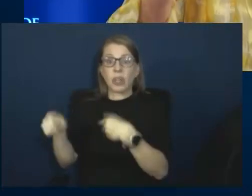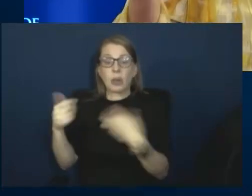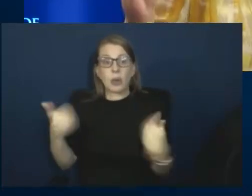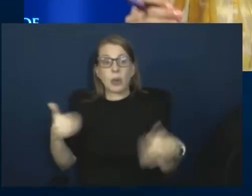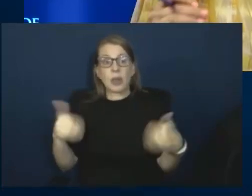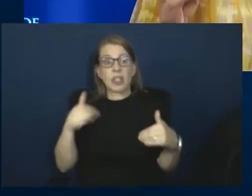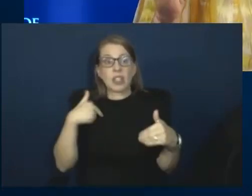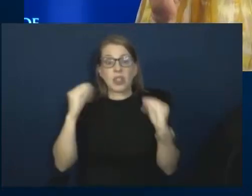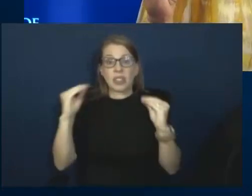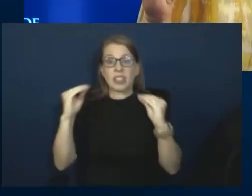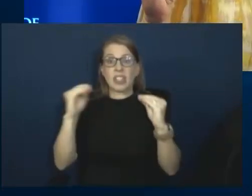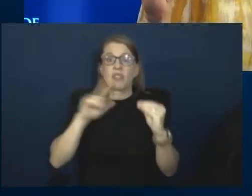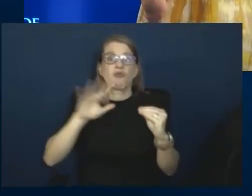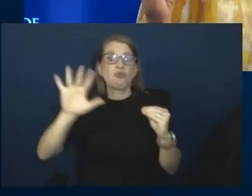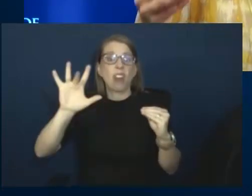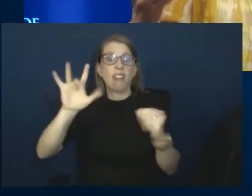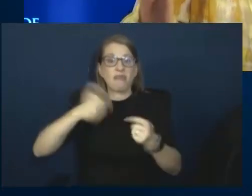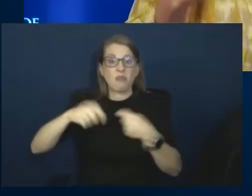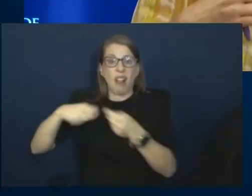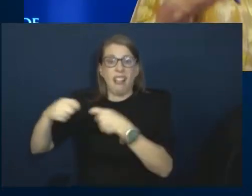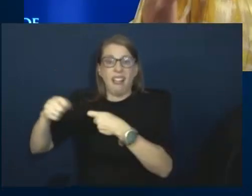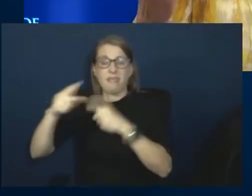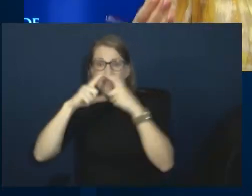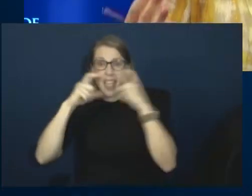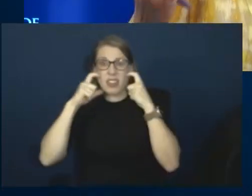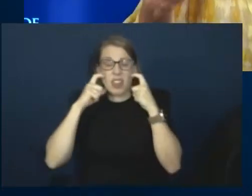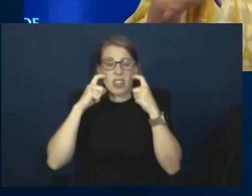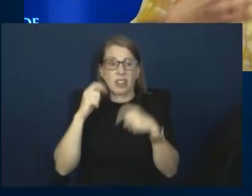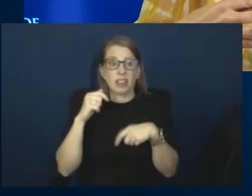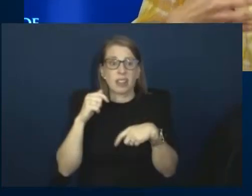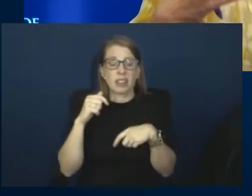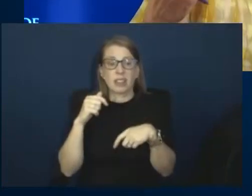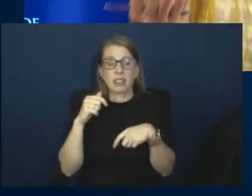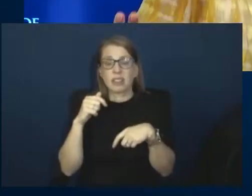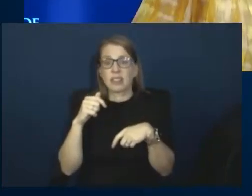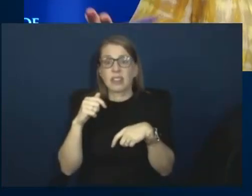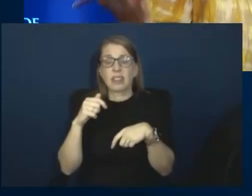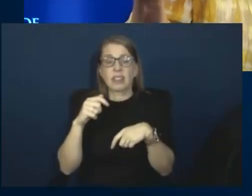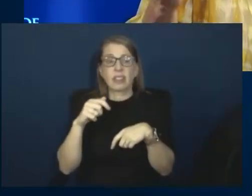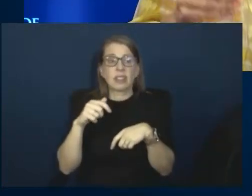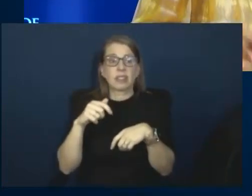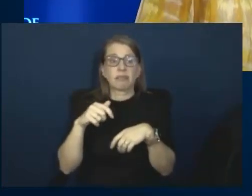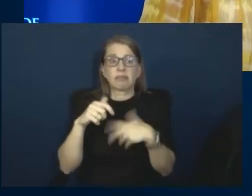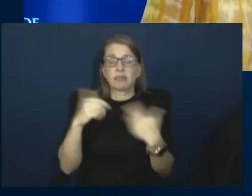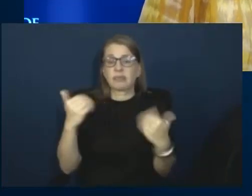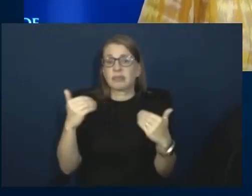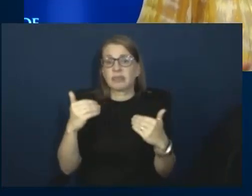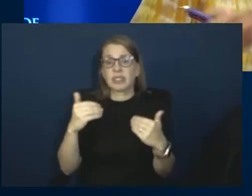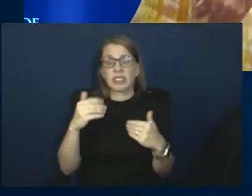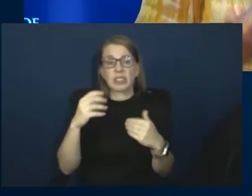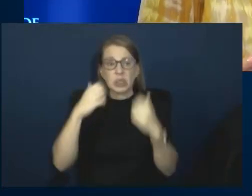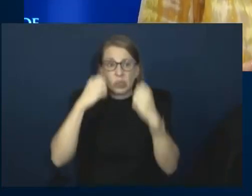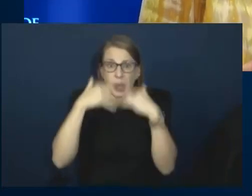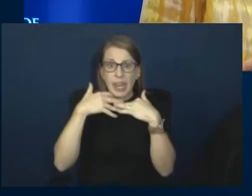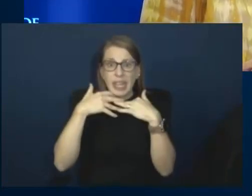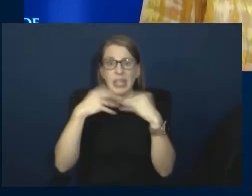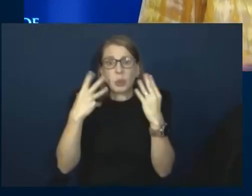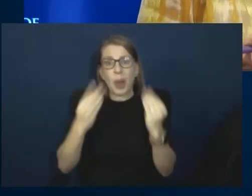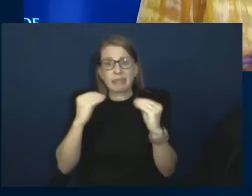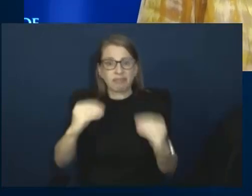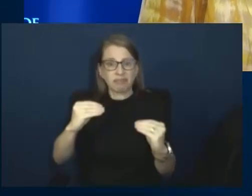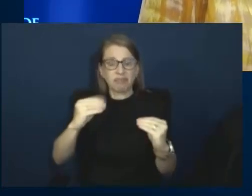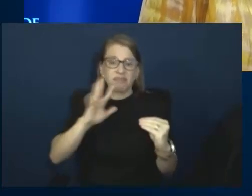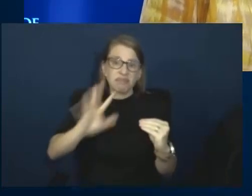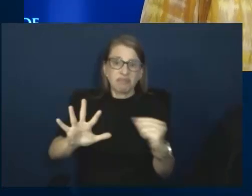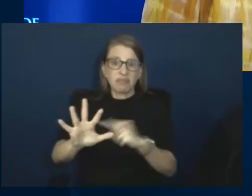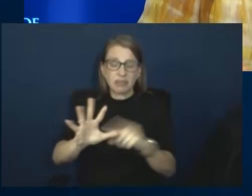them to swap out their masks, 3 or 4 times a day when they come in, if they get sweaty, if they get wet. So, yes, I've been put on strict orders to make sure